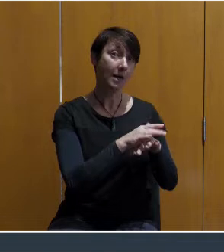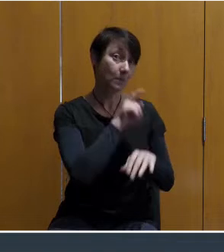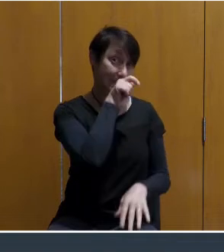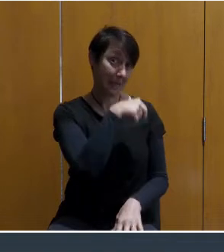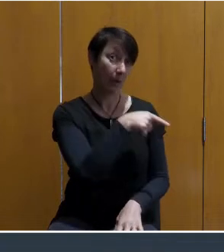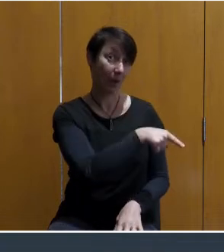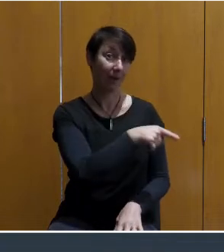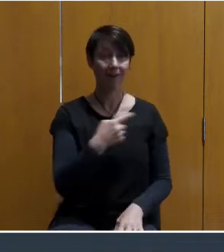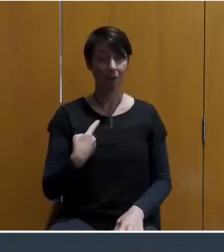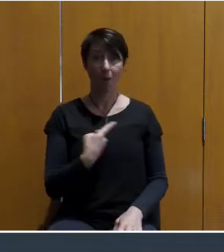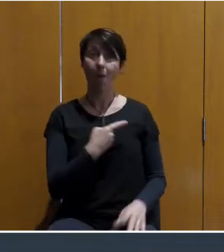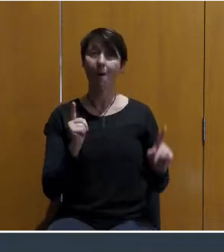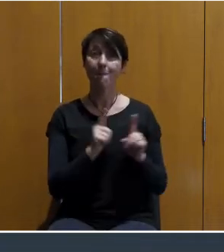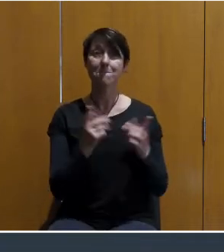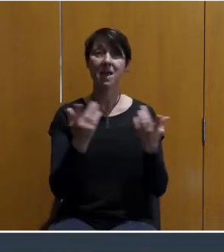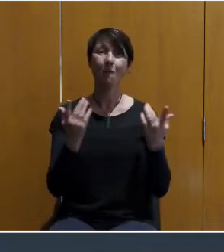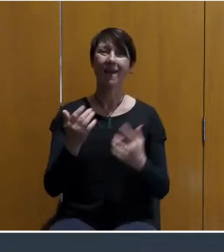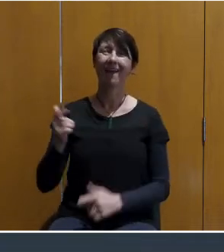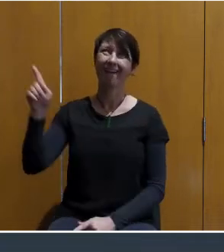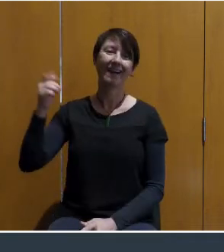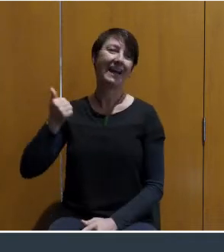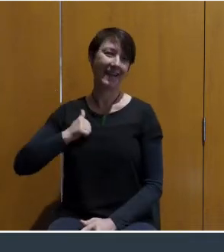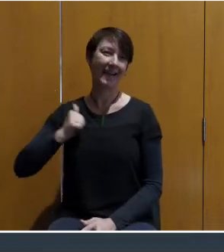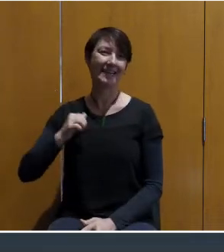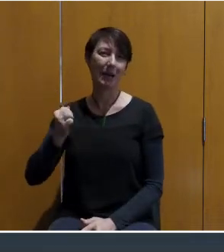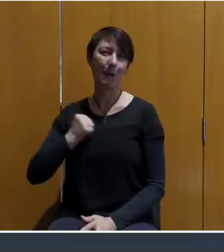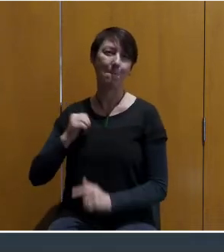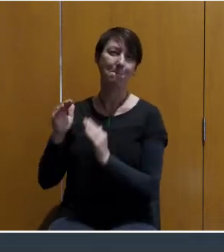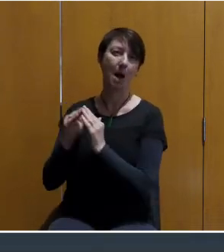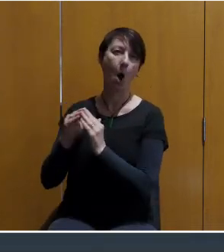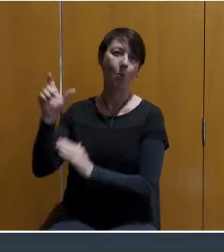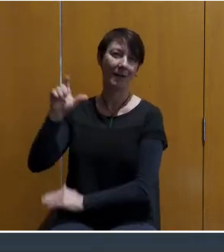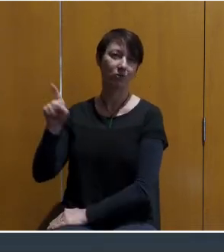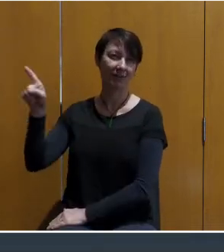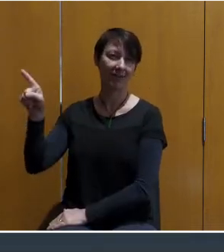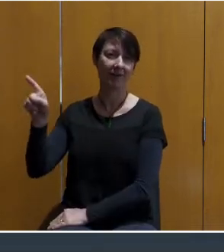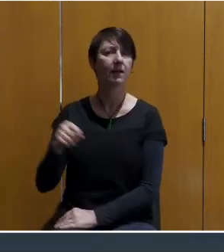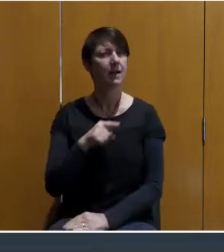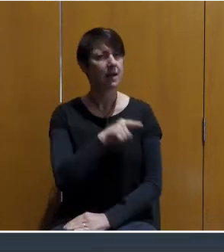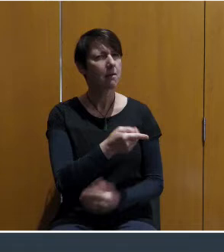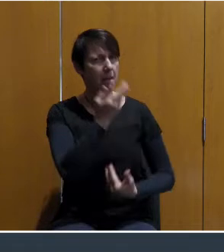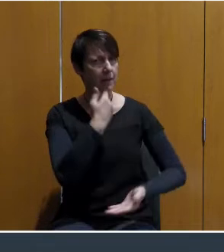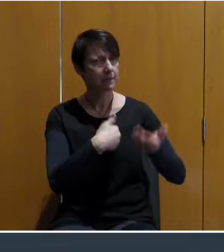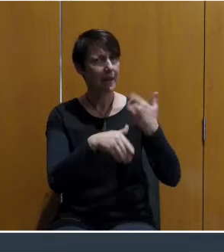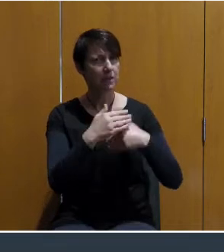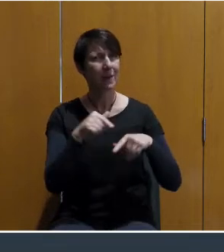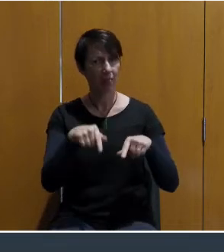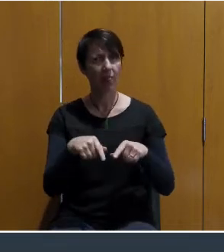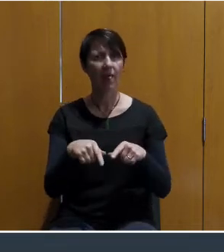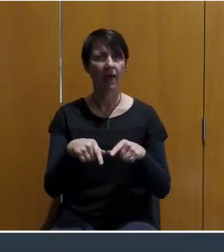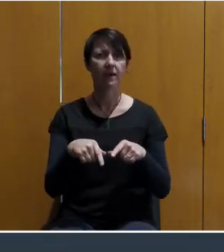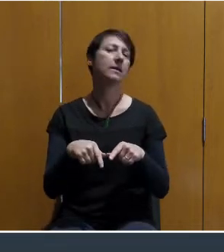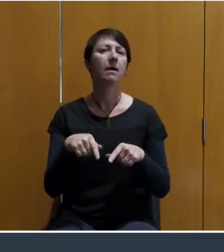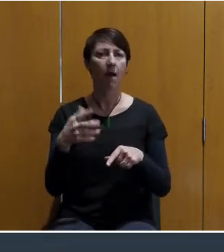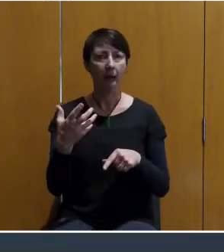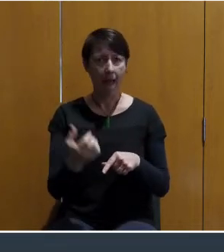country, Canada. He explained that Canada has some awesome animals which do not exist in New Zealand. I later learned